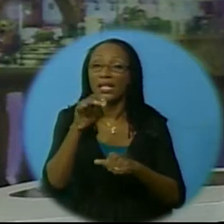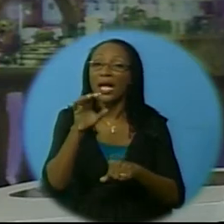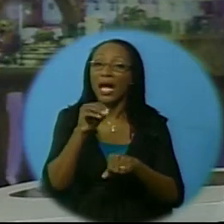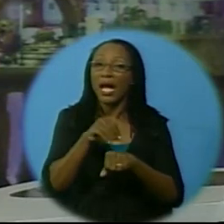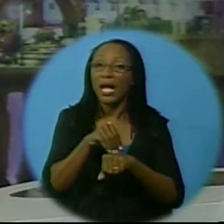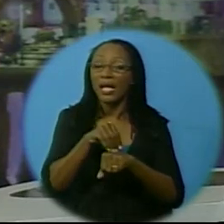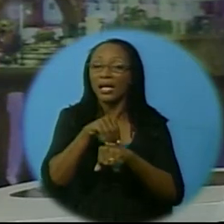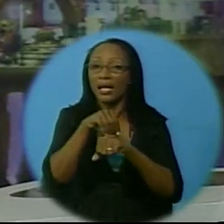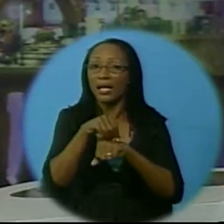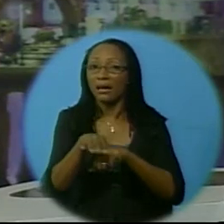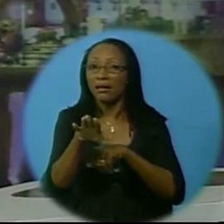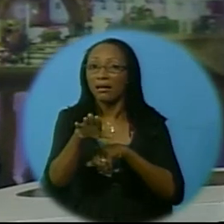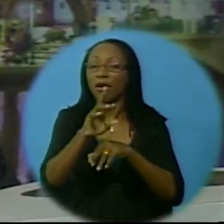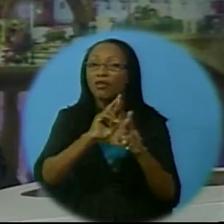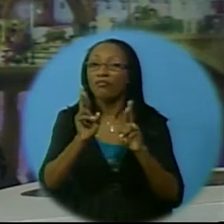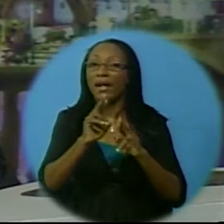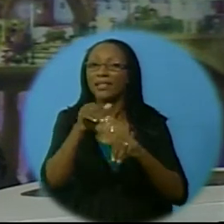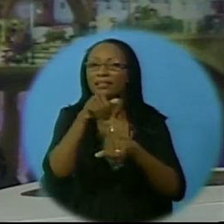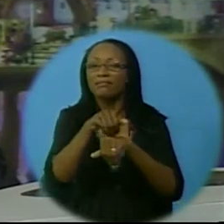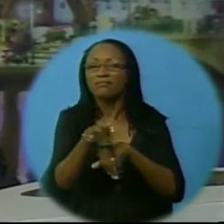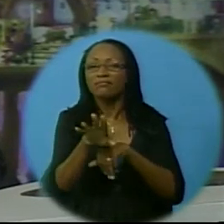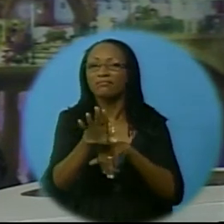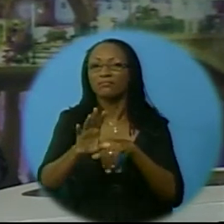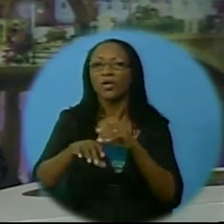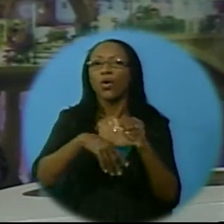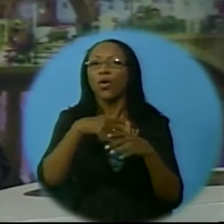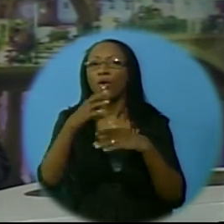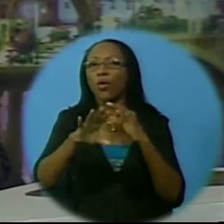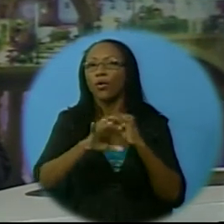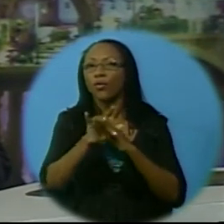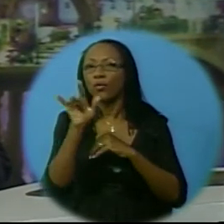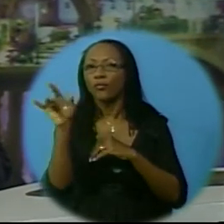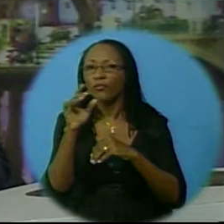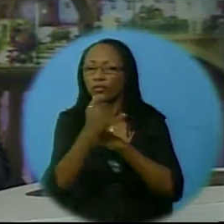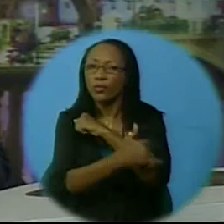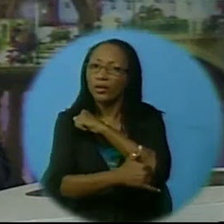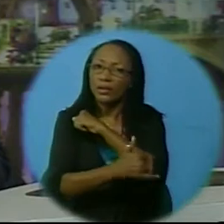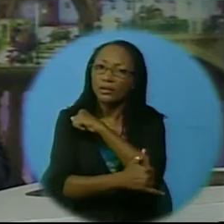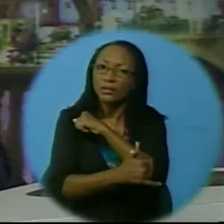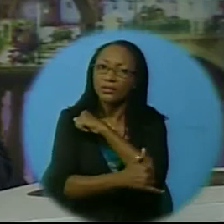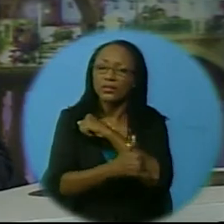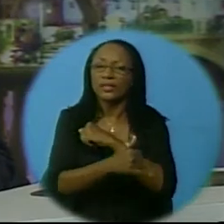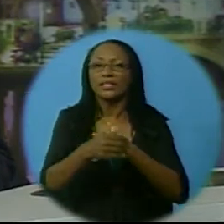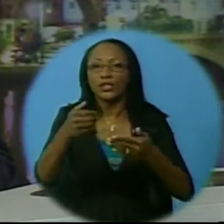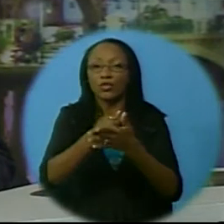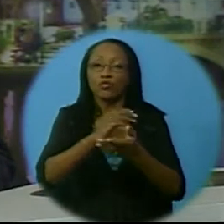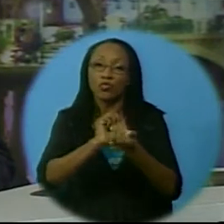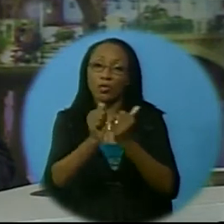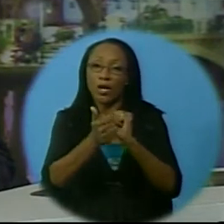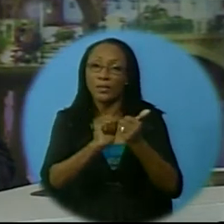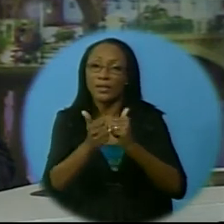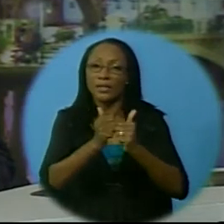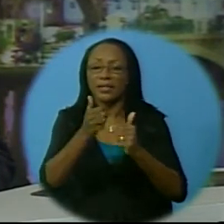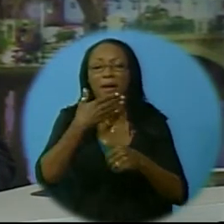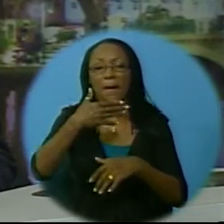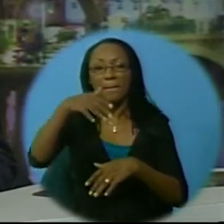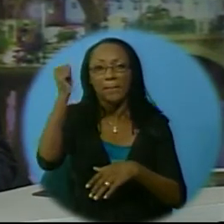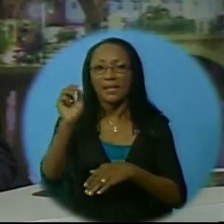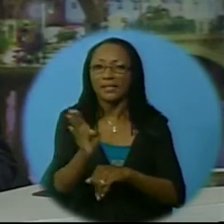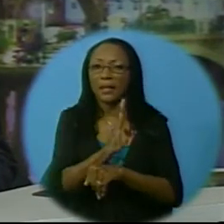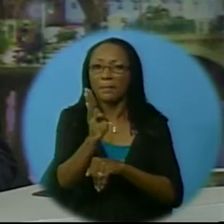National Cultural Foundation has come up with a new competition which is open to all Barbadians. It's called Best Bajan